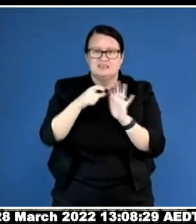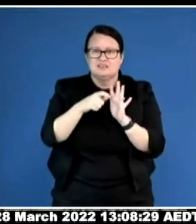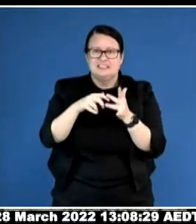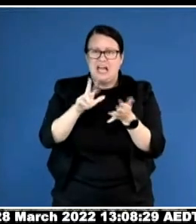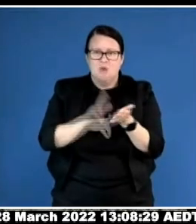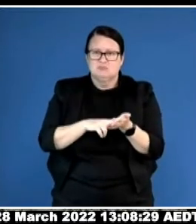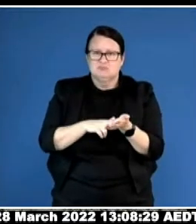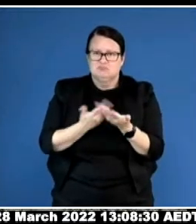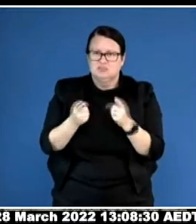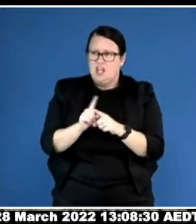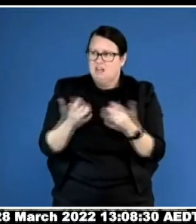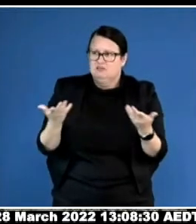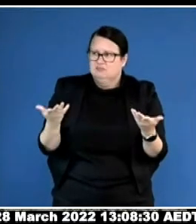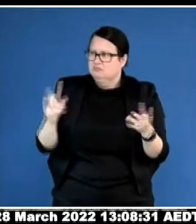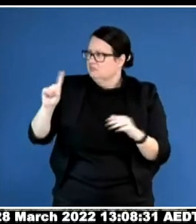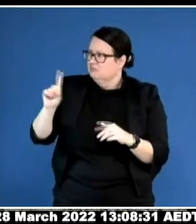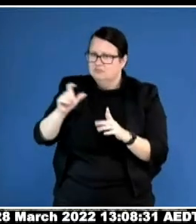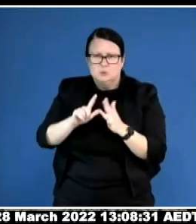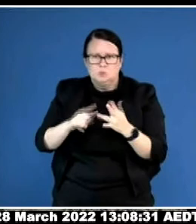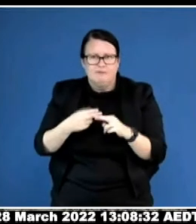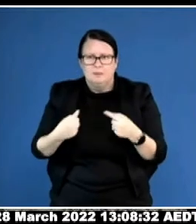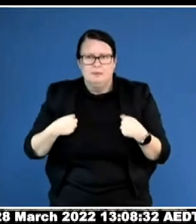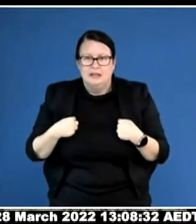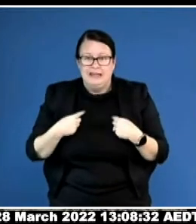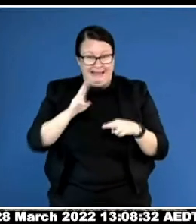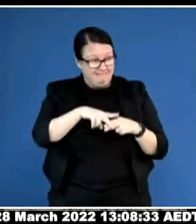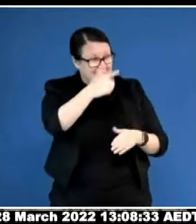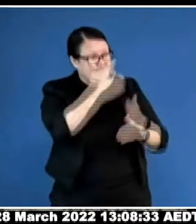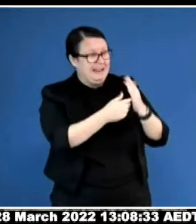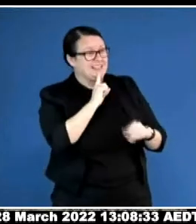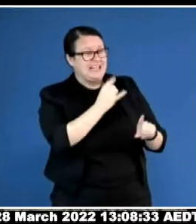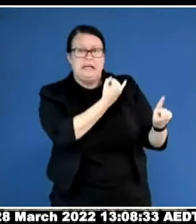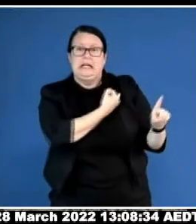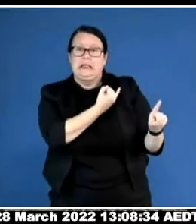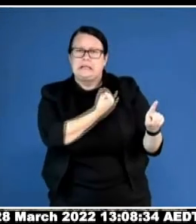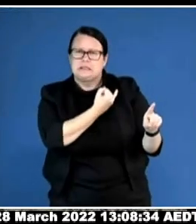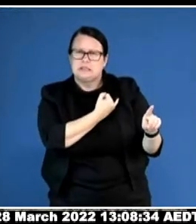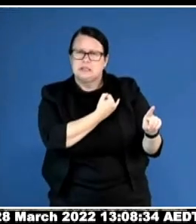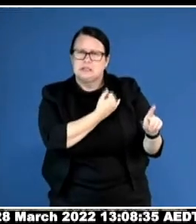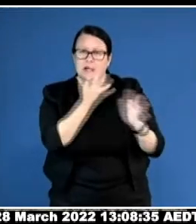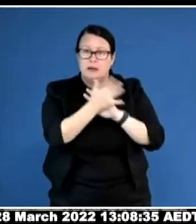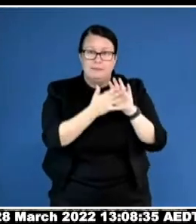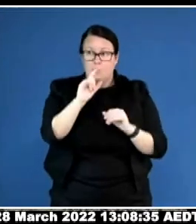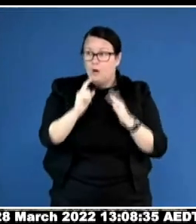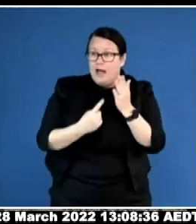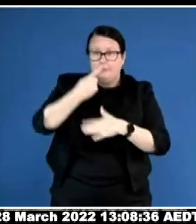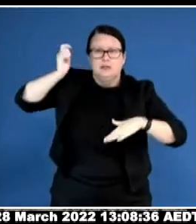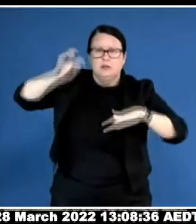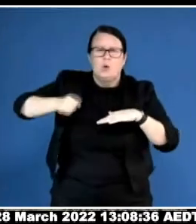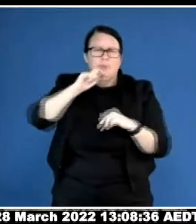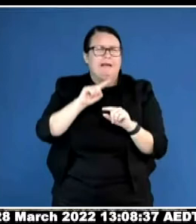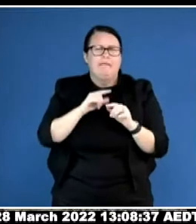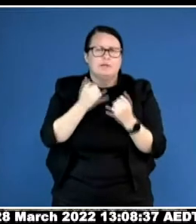I still wonder if he hadn't pled guilty, I would have had a very, very different outcome. It has broken down